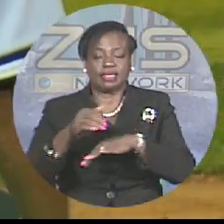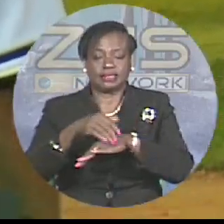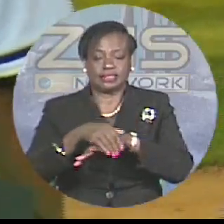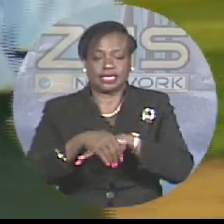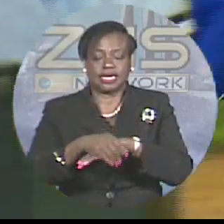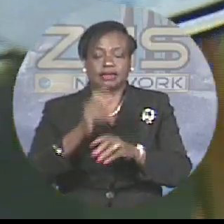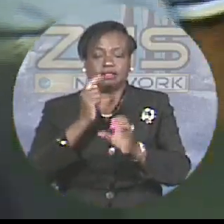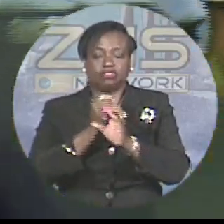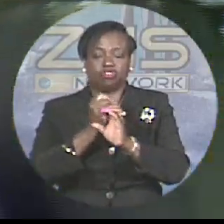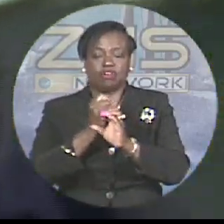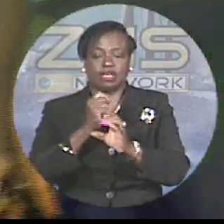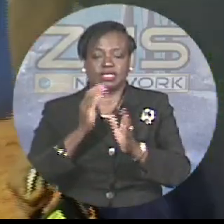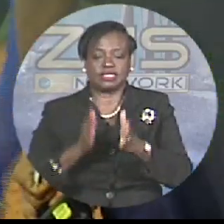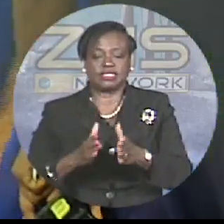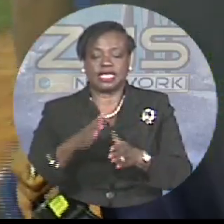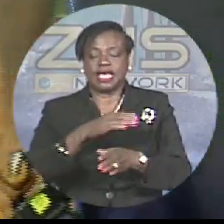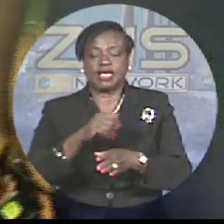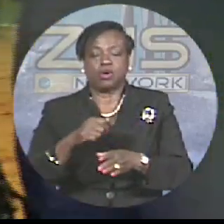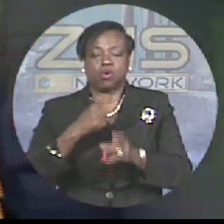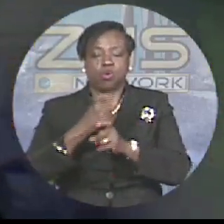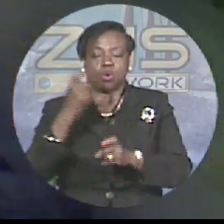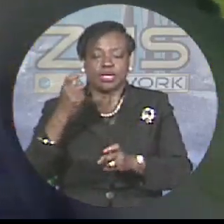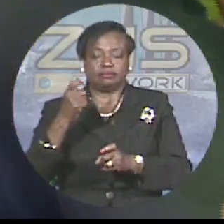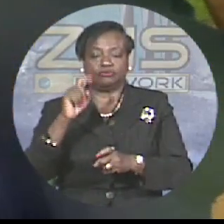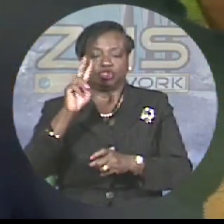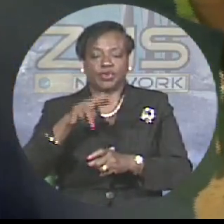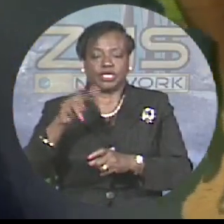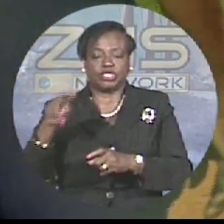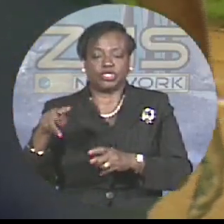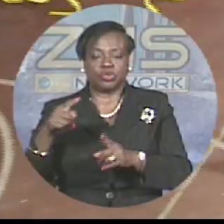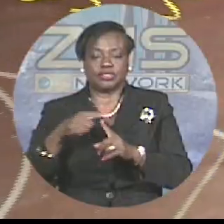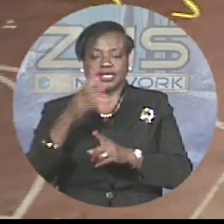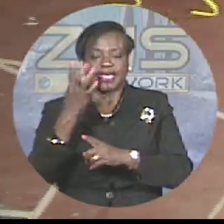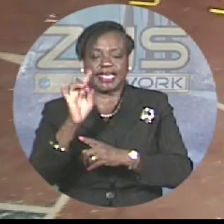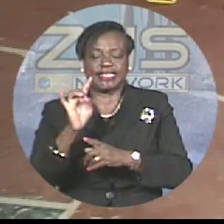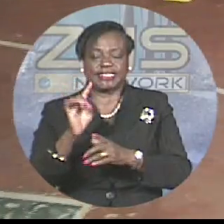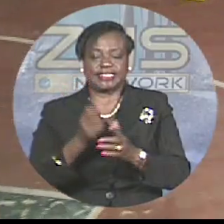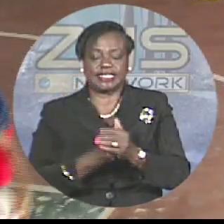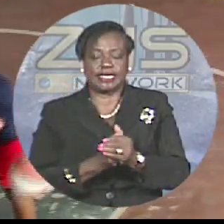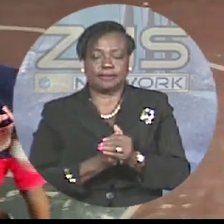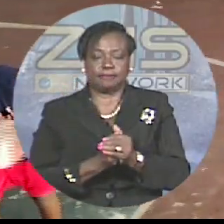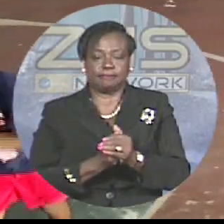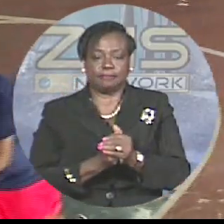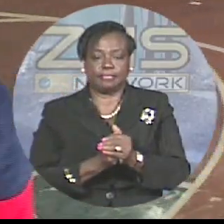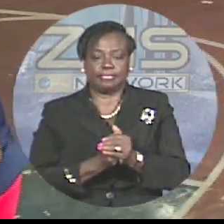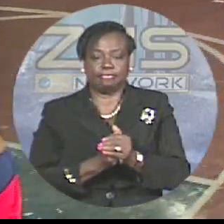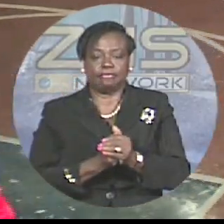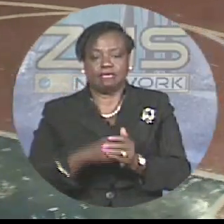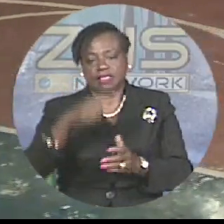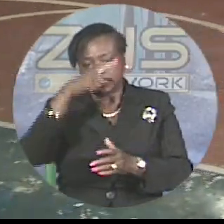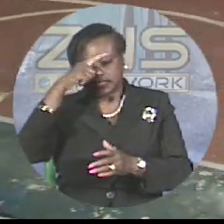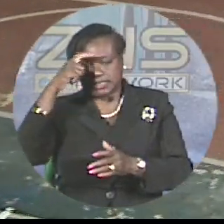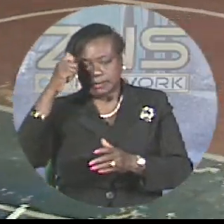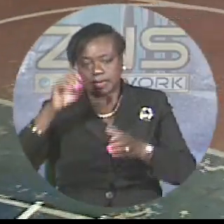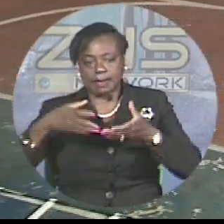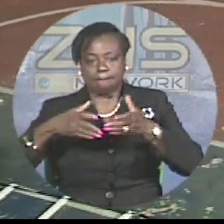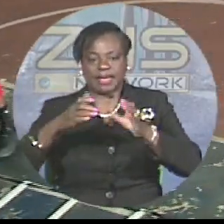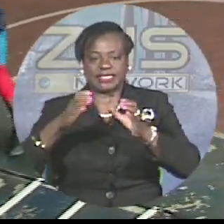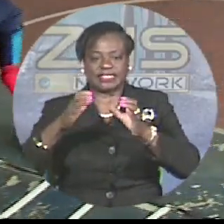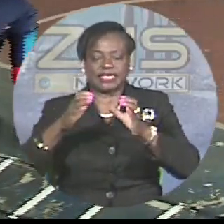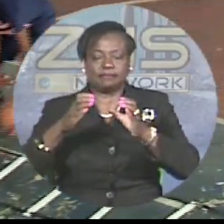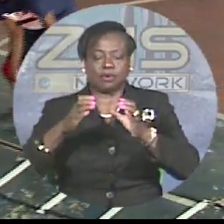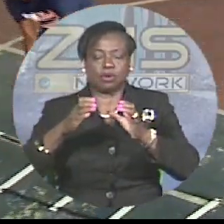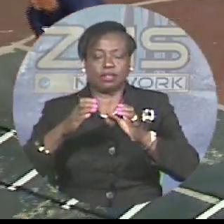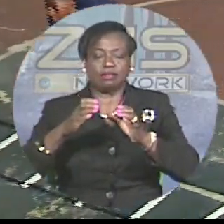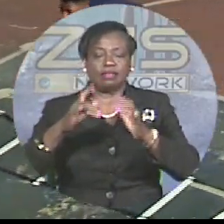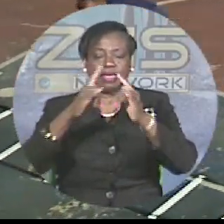in a high-scoring affair. Truckers pull it out, 22-18. The Extreme Athletics Summer Basketball Camp, now into its